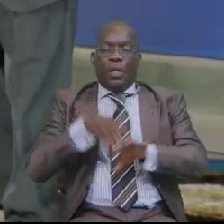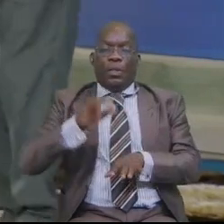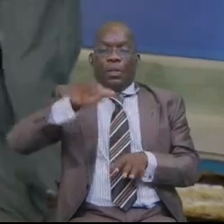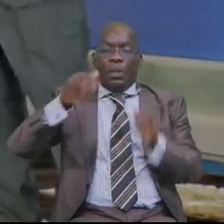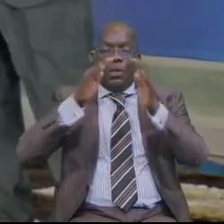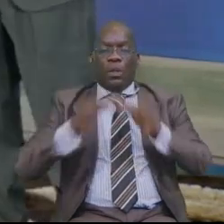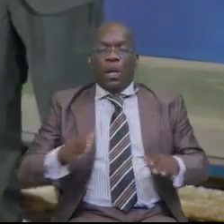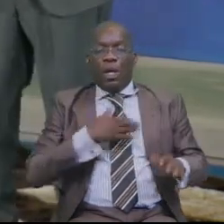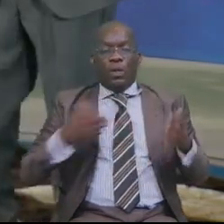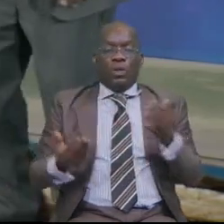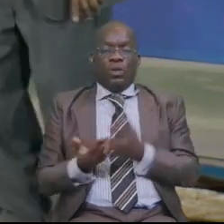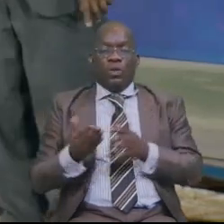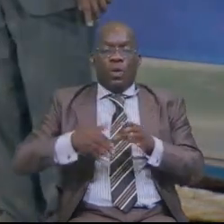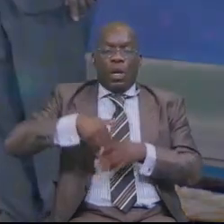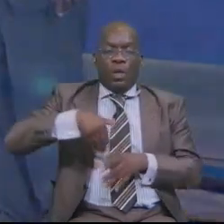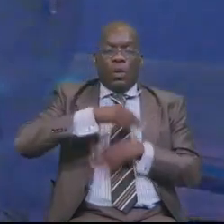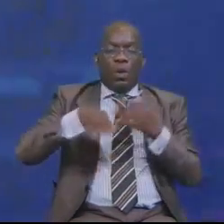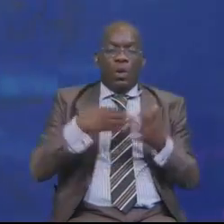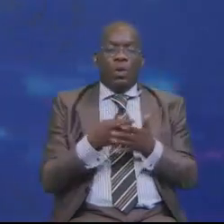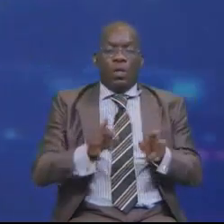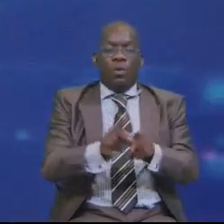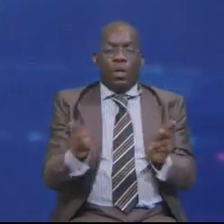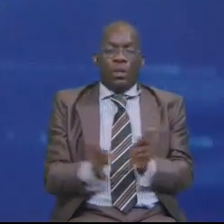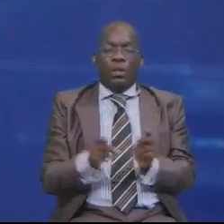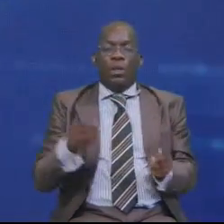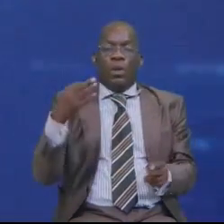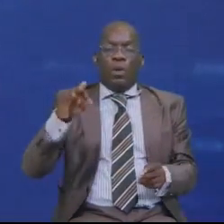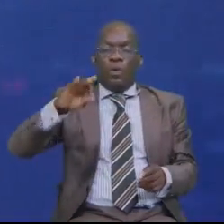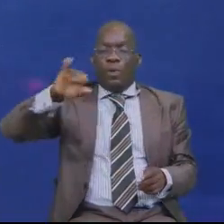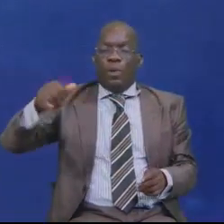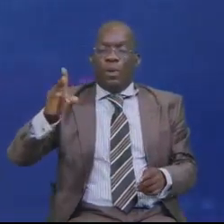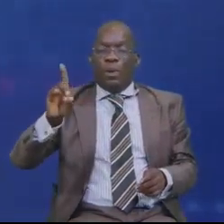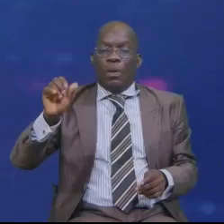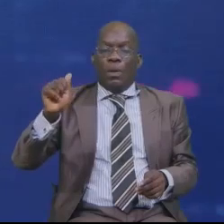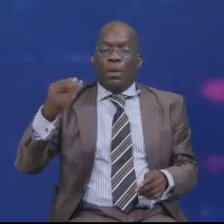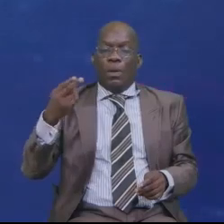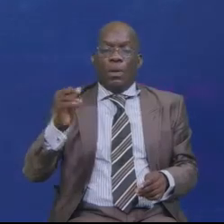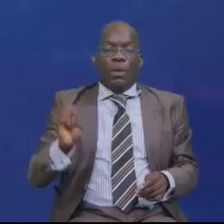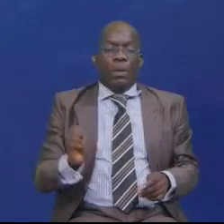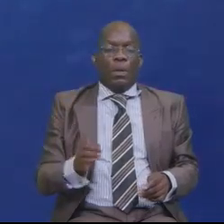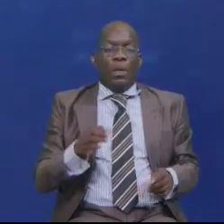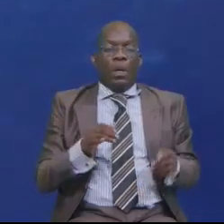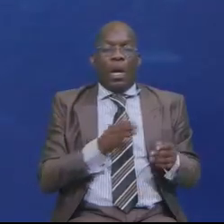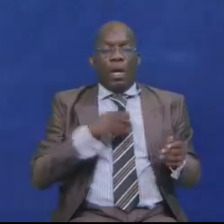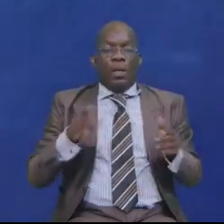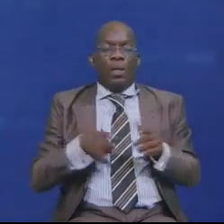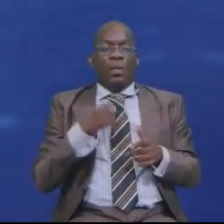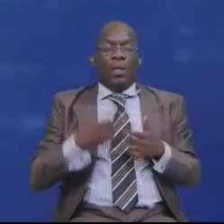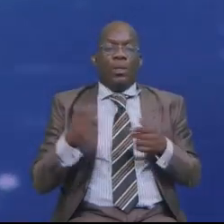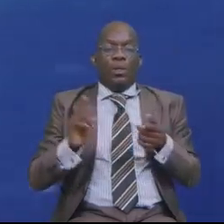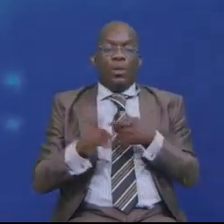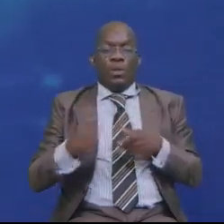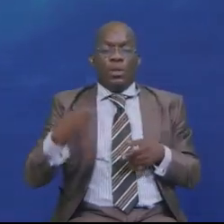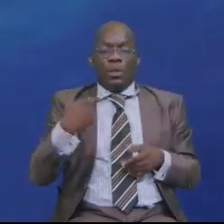of Judea and then to the Gentiles that they shall repent and turn